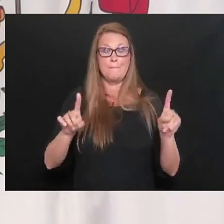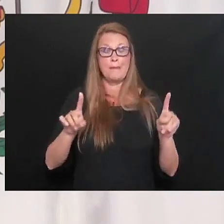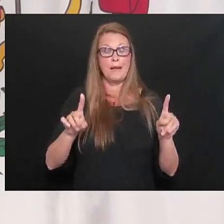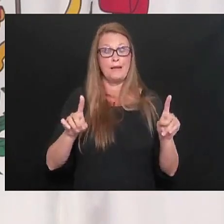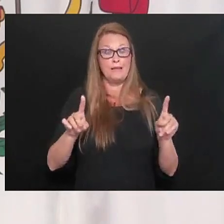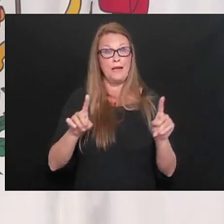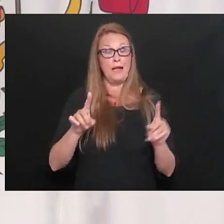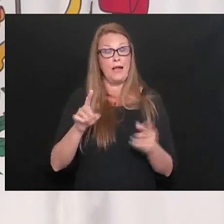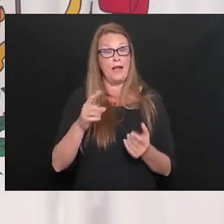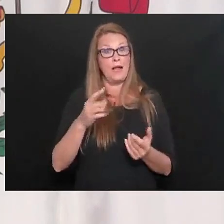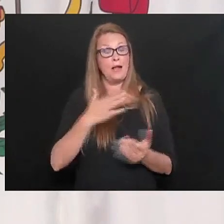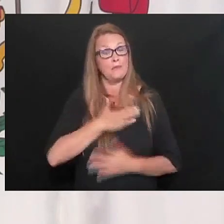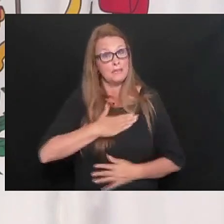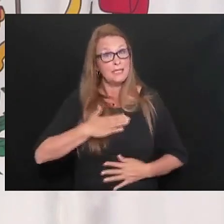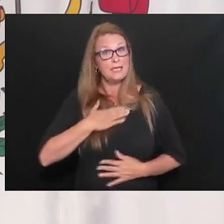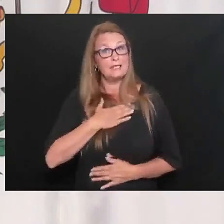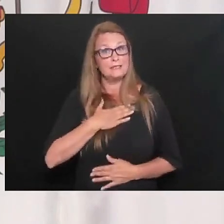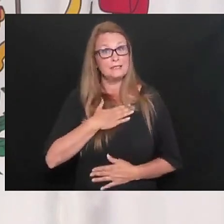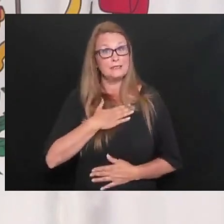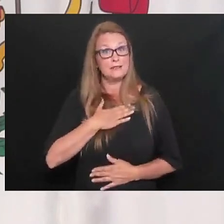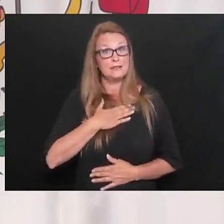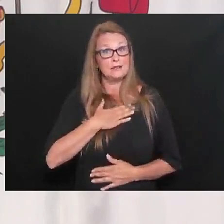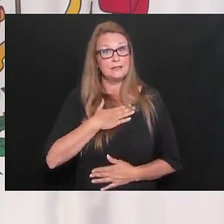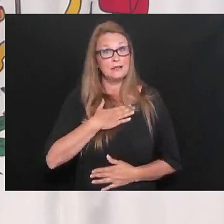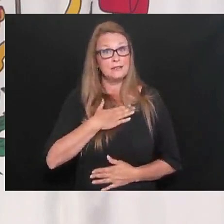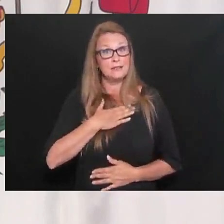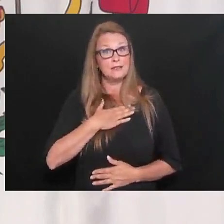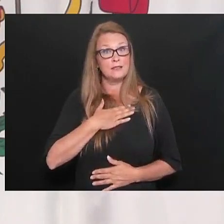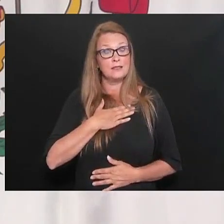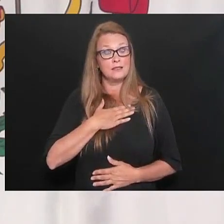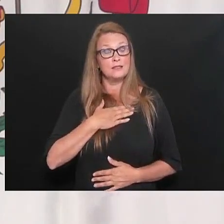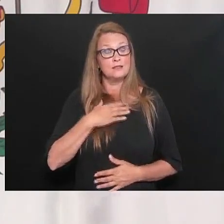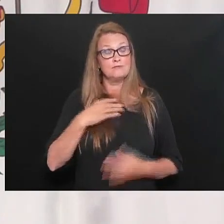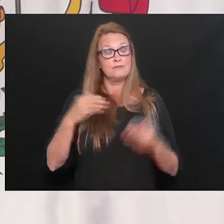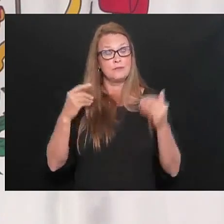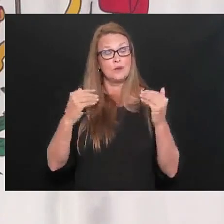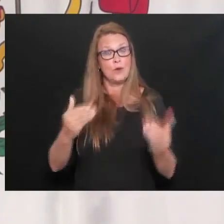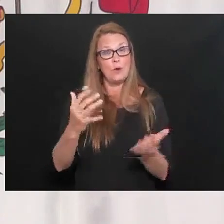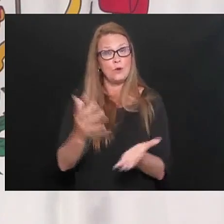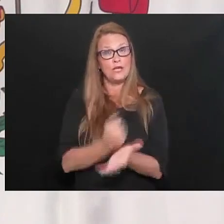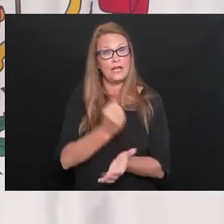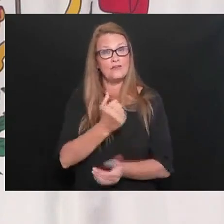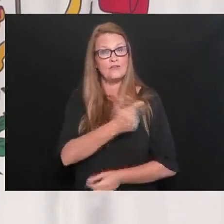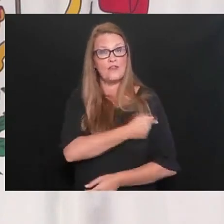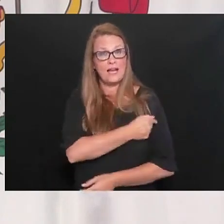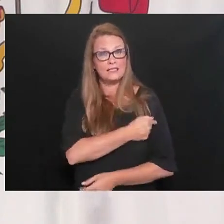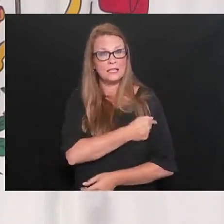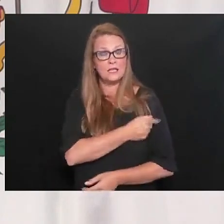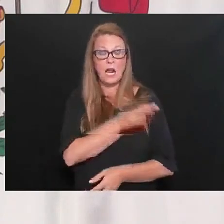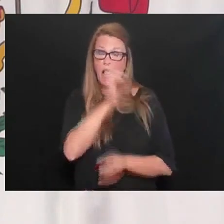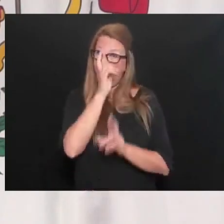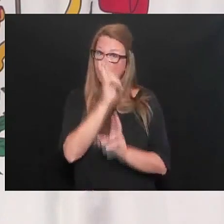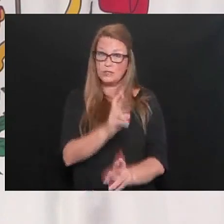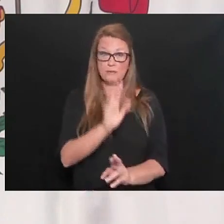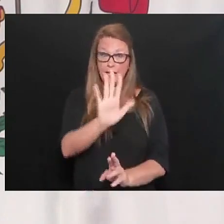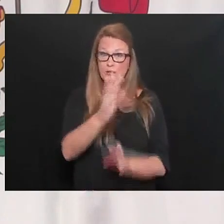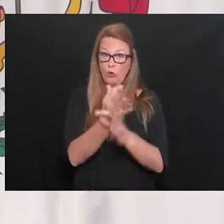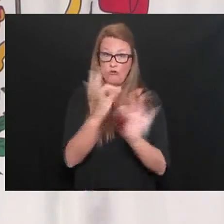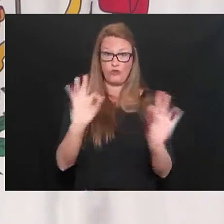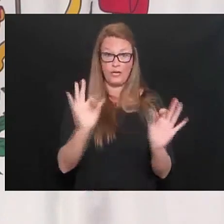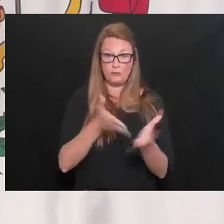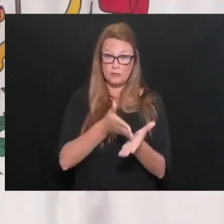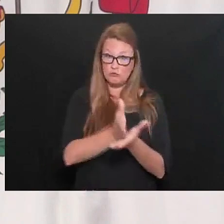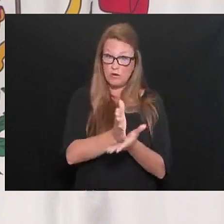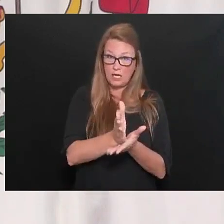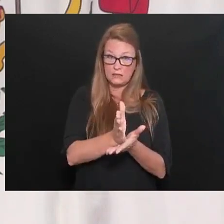over and over and over, please really consider vaccination. We're always going to be respectful of your freedoms,